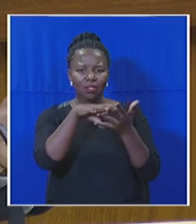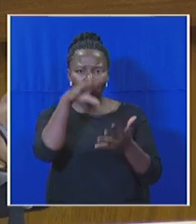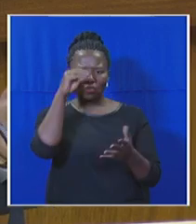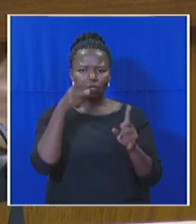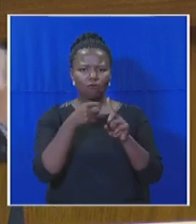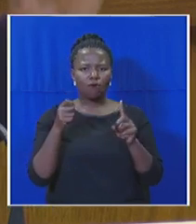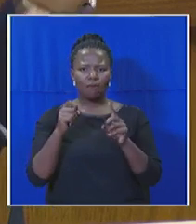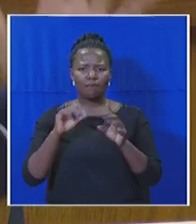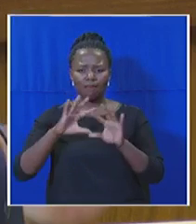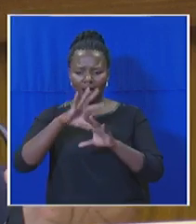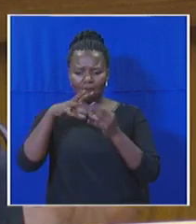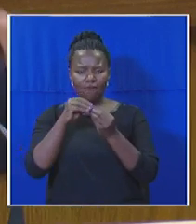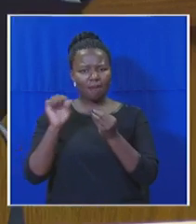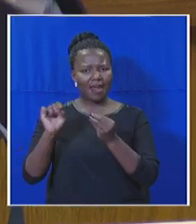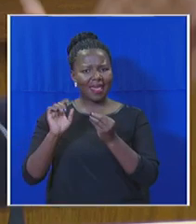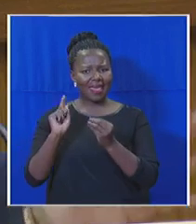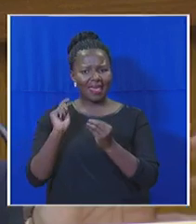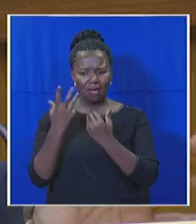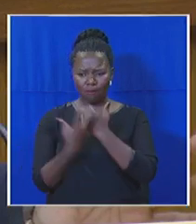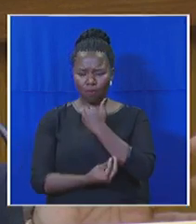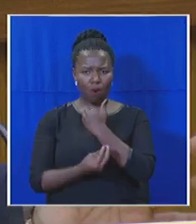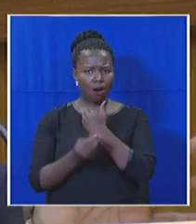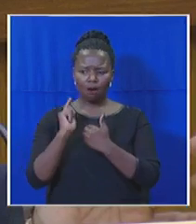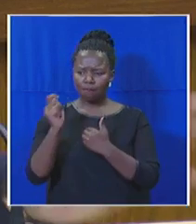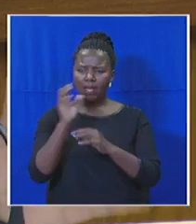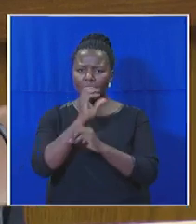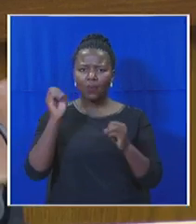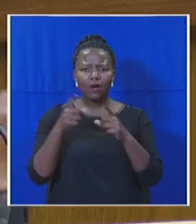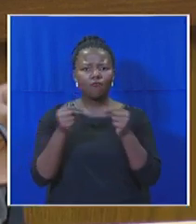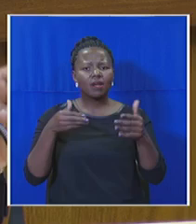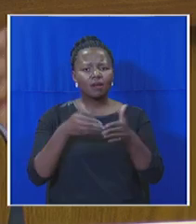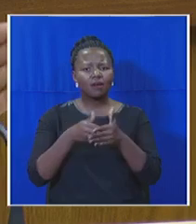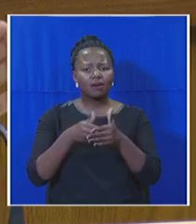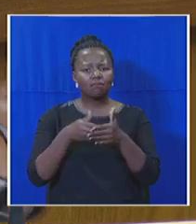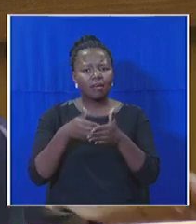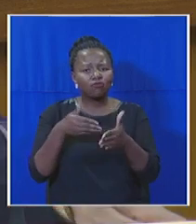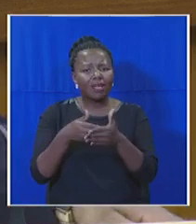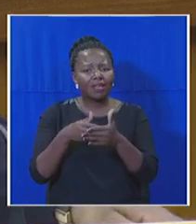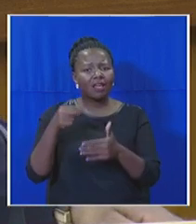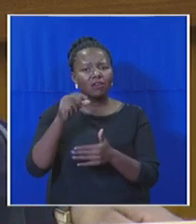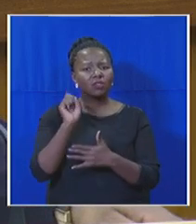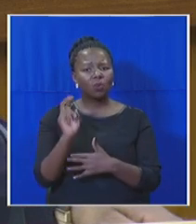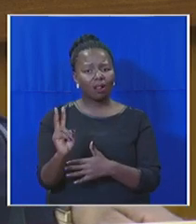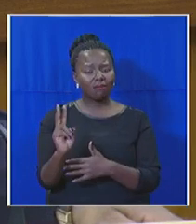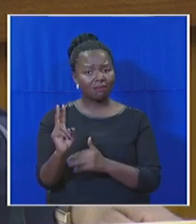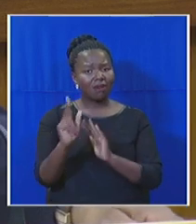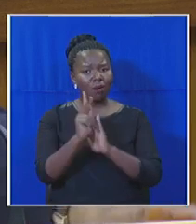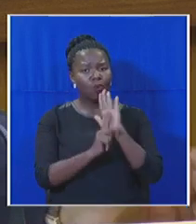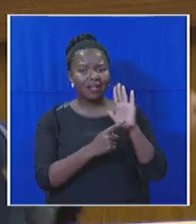families are no longer paying school up to matric. That's part of the implementation of the policy.